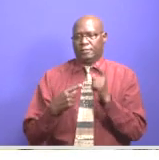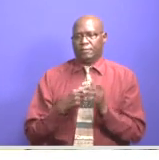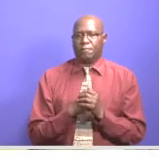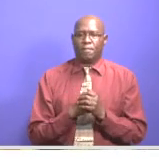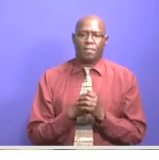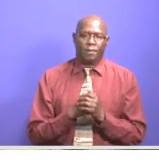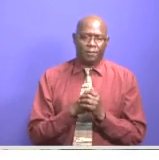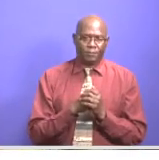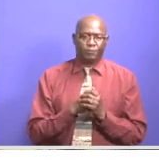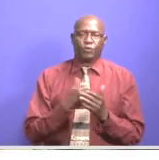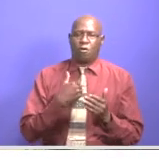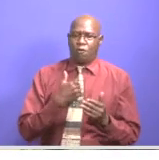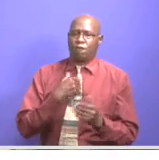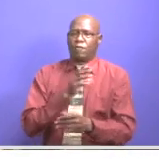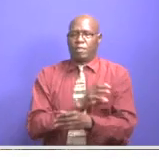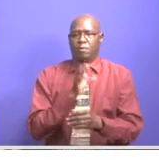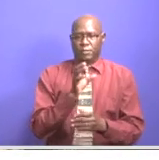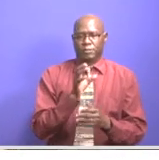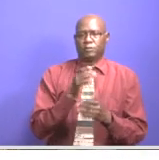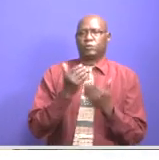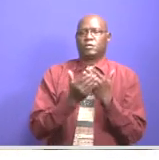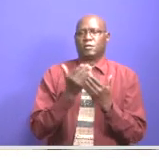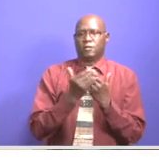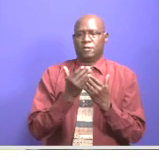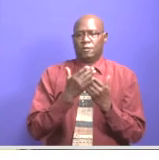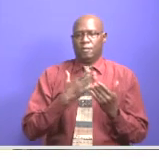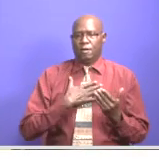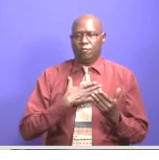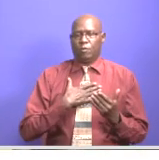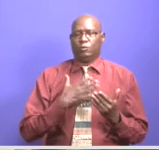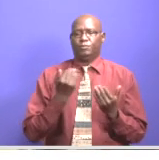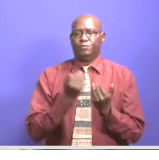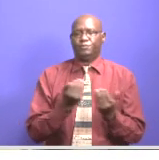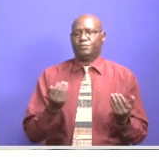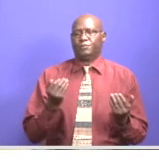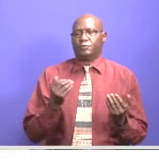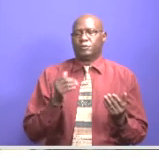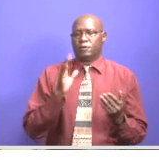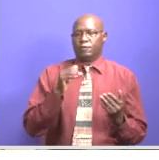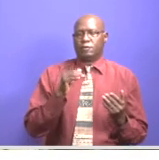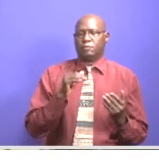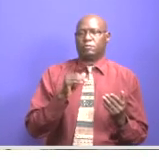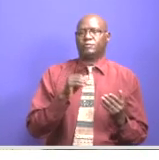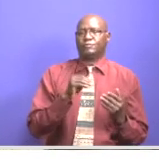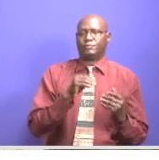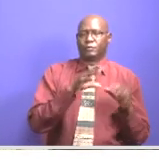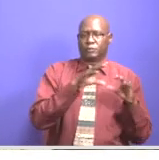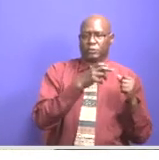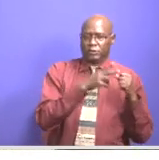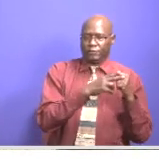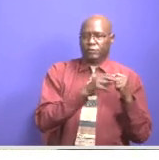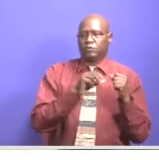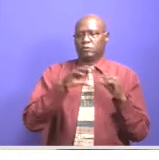the capacity to take care of our children from grade 7 to grade 9